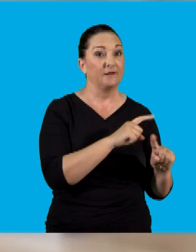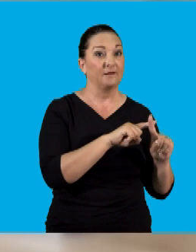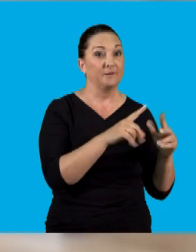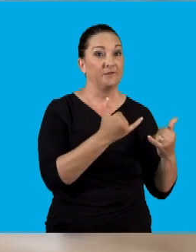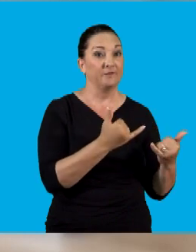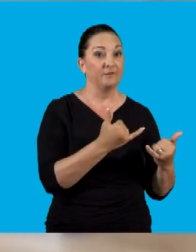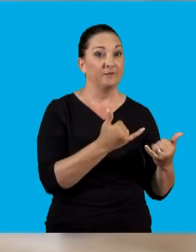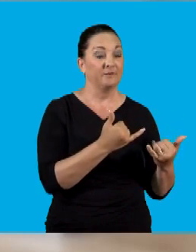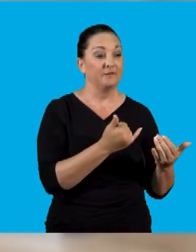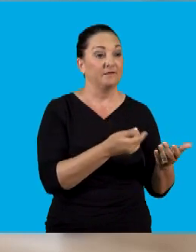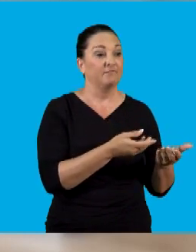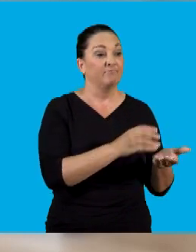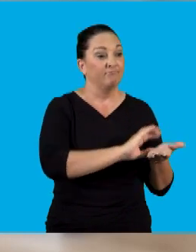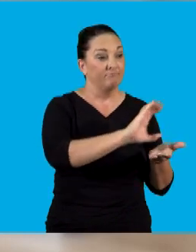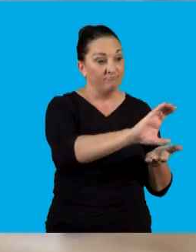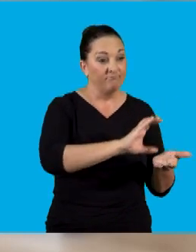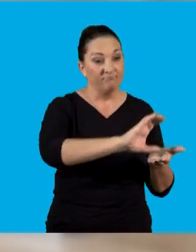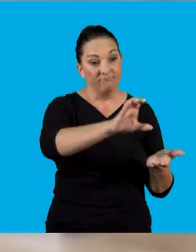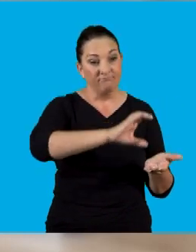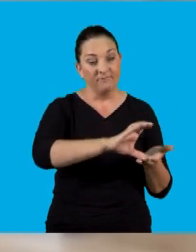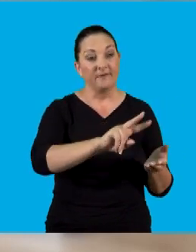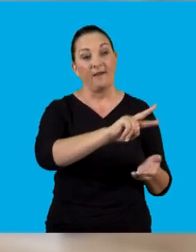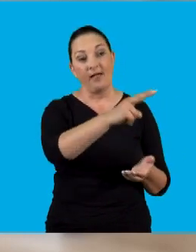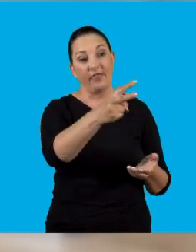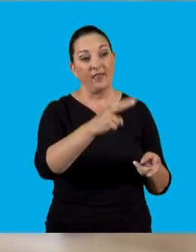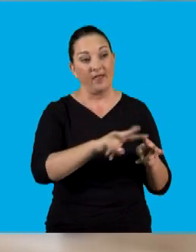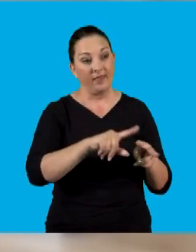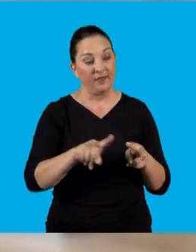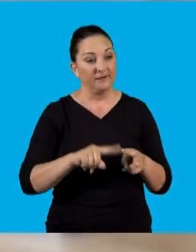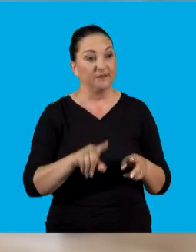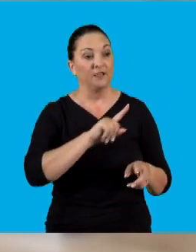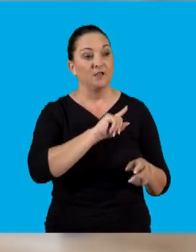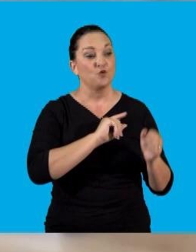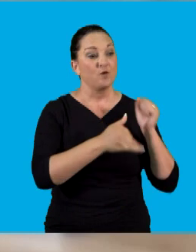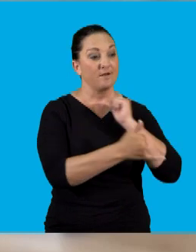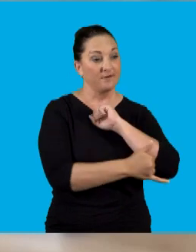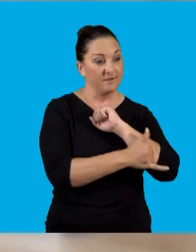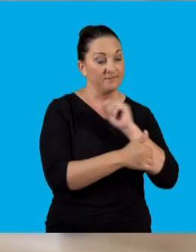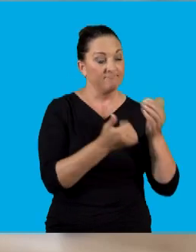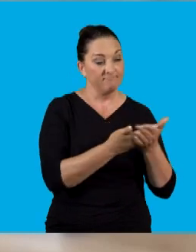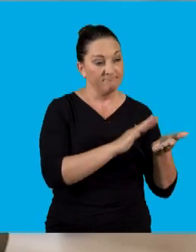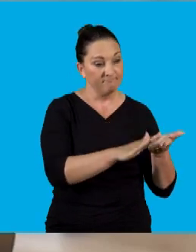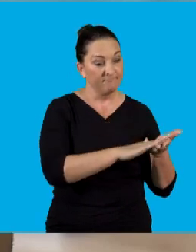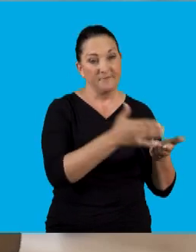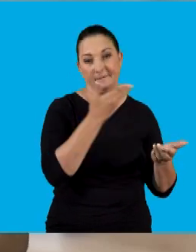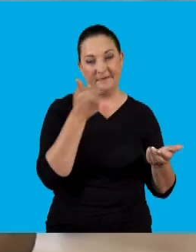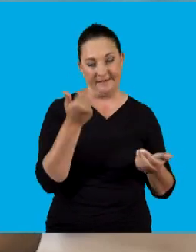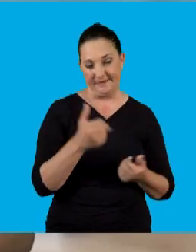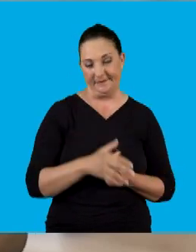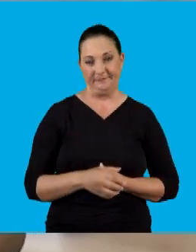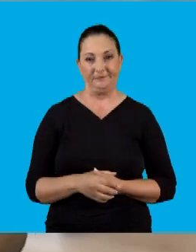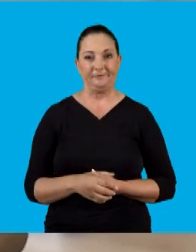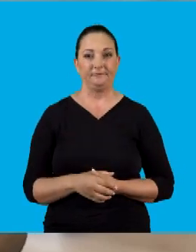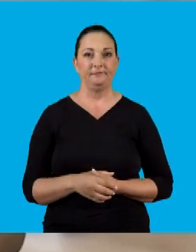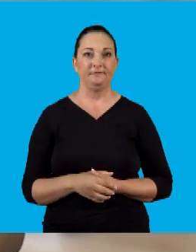profit is being taken to fund other state entities in order to make sure that the country is running at its best.